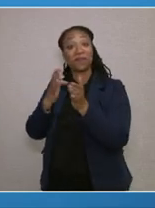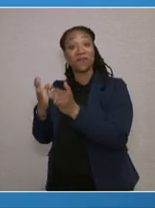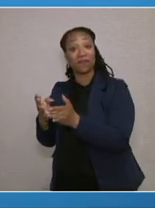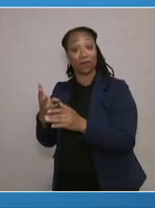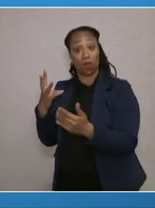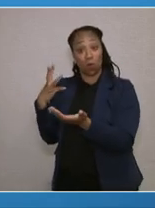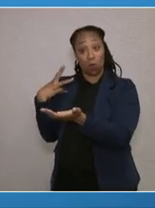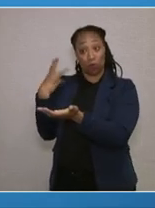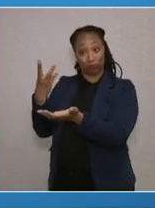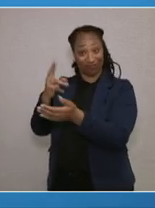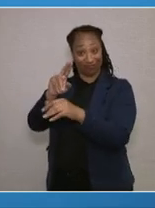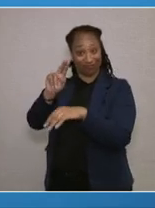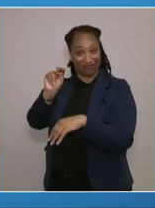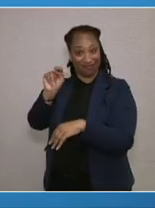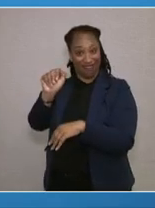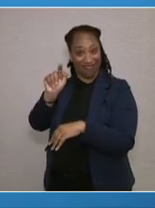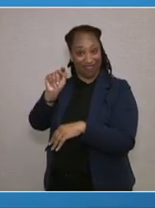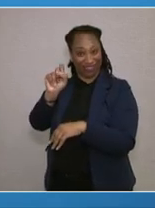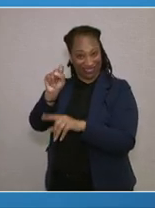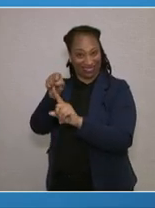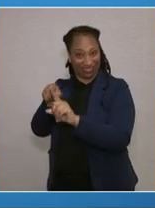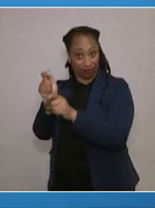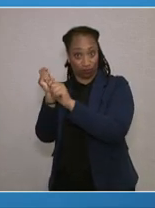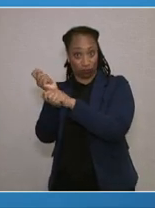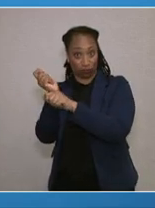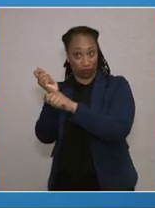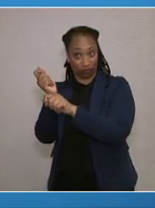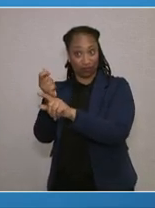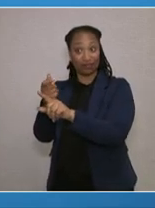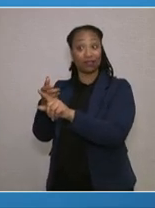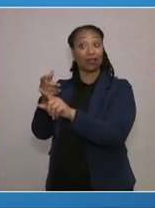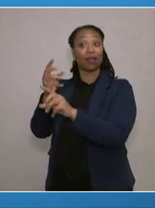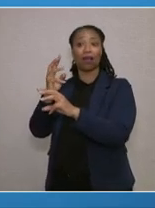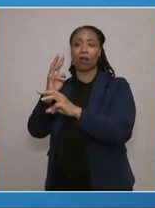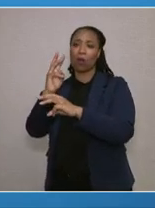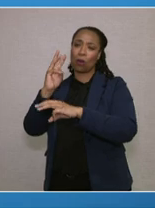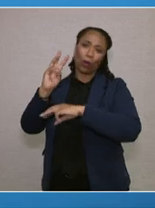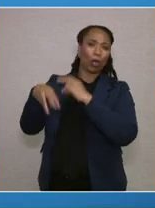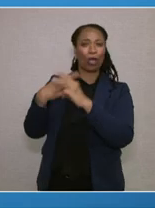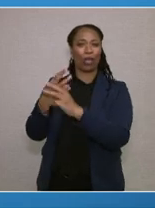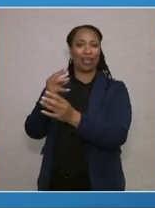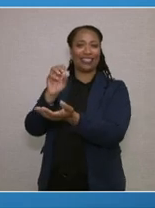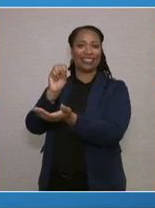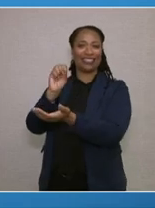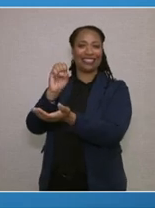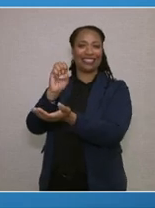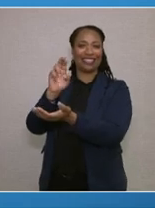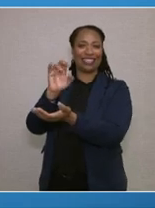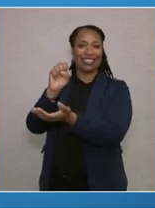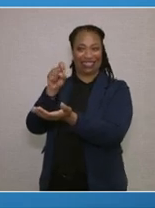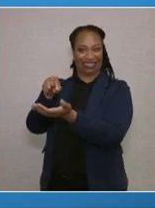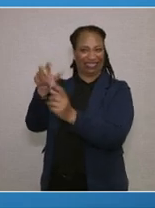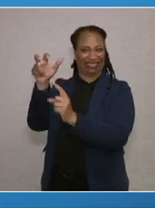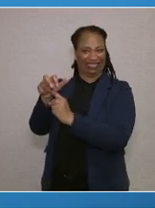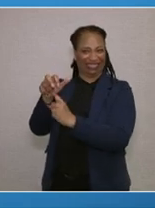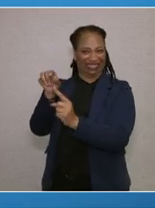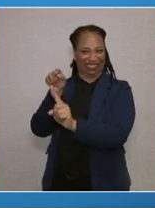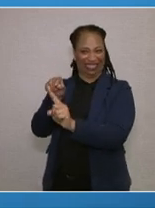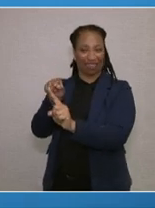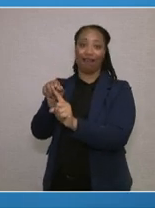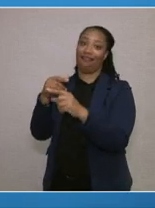of our World Series champion Nationals. And keep in